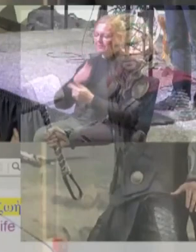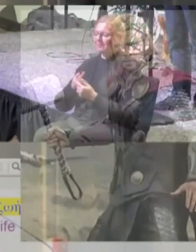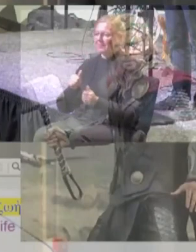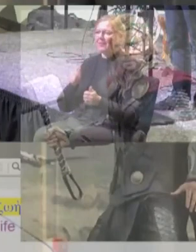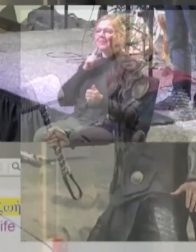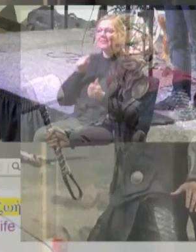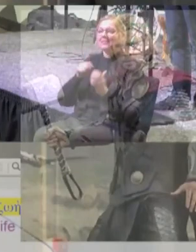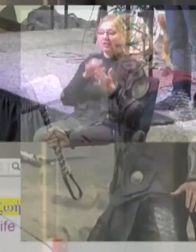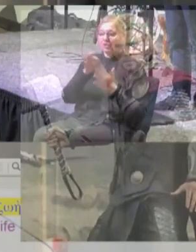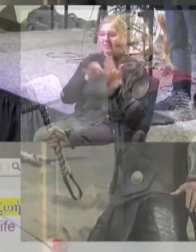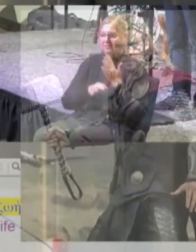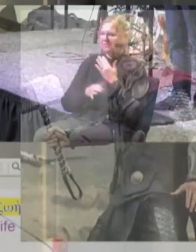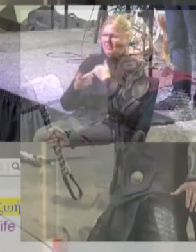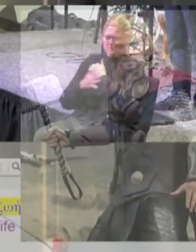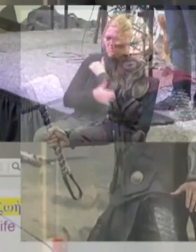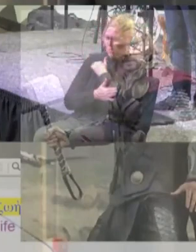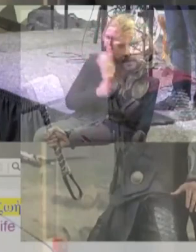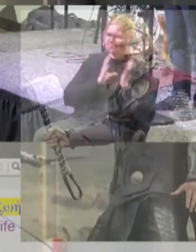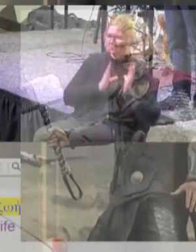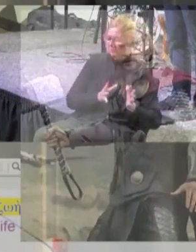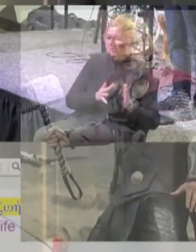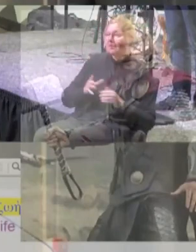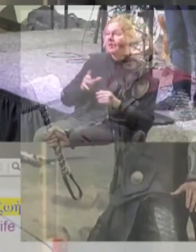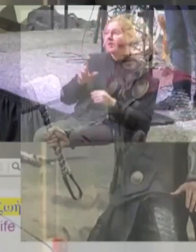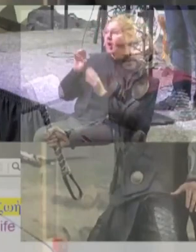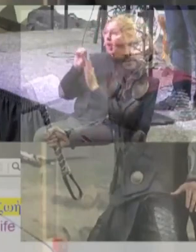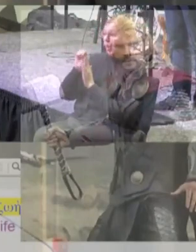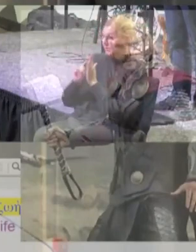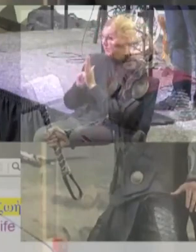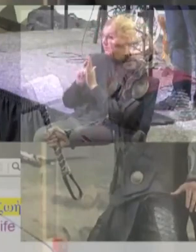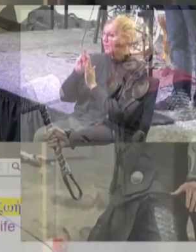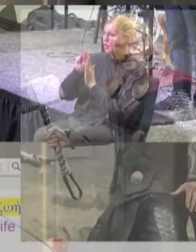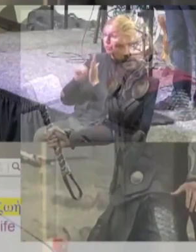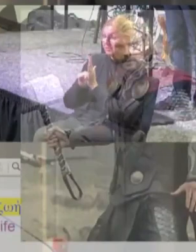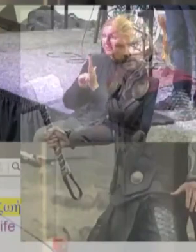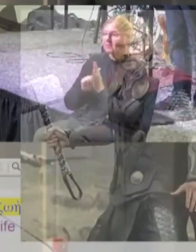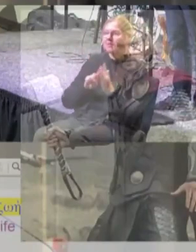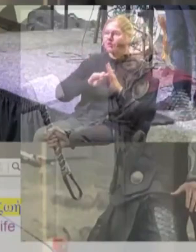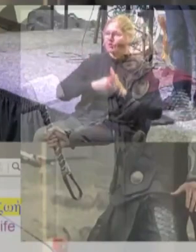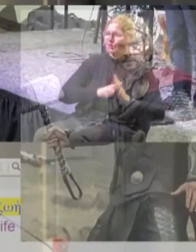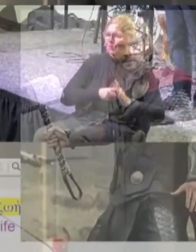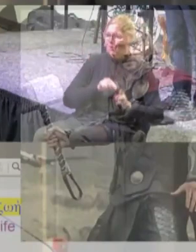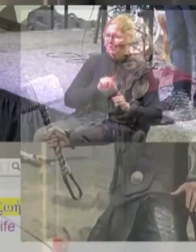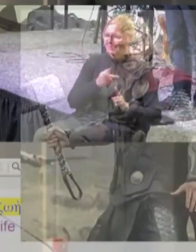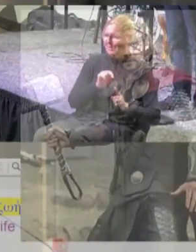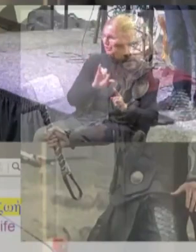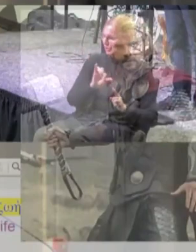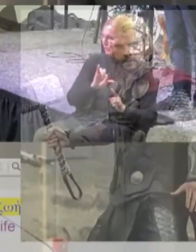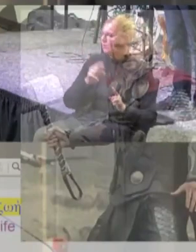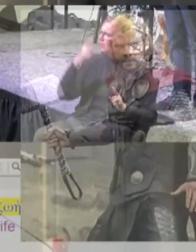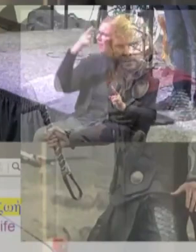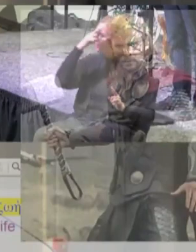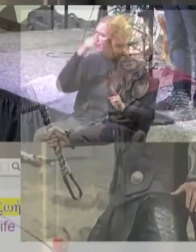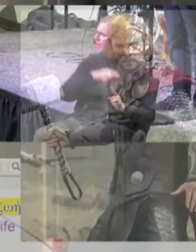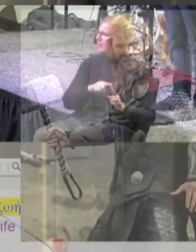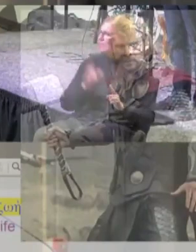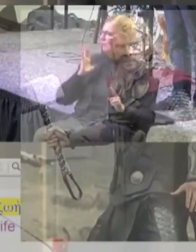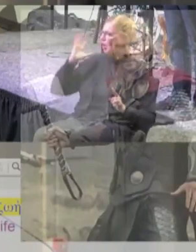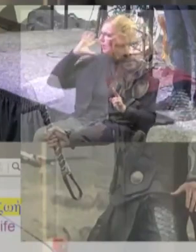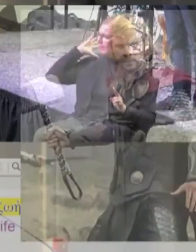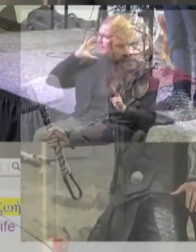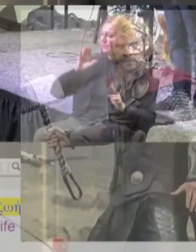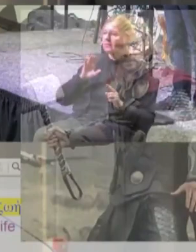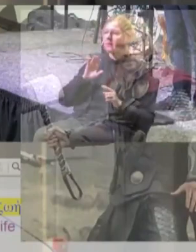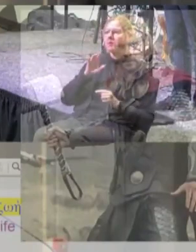Such features are common in our later Old Testament and New Testament source texts too. Think, for example, of the archaizing prologue and